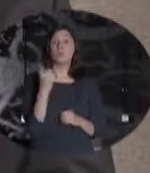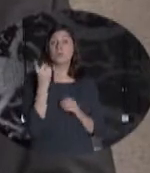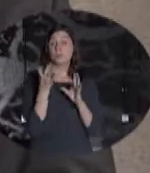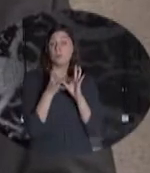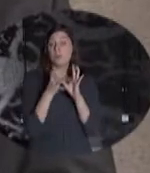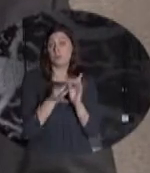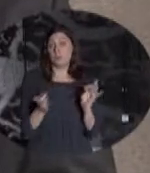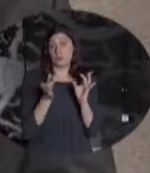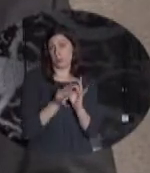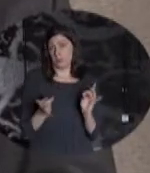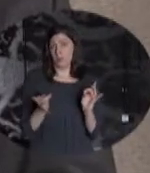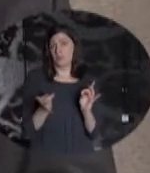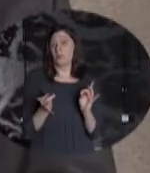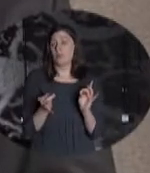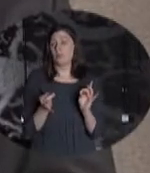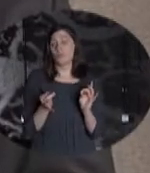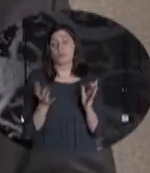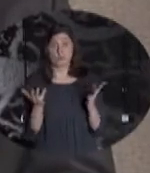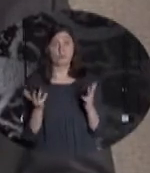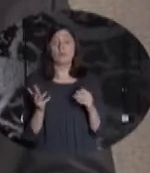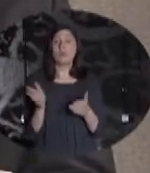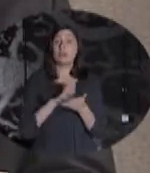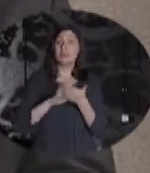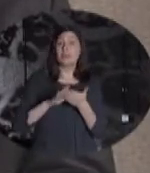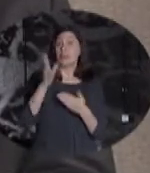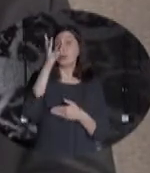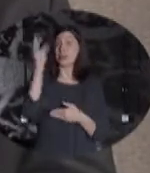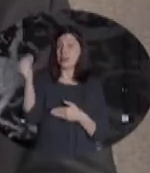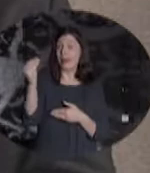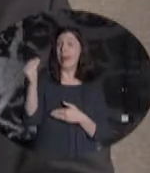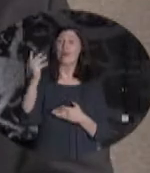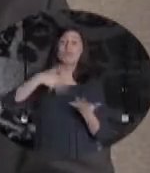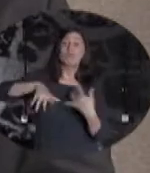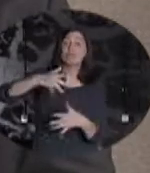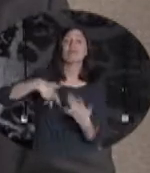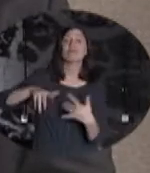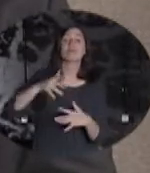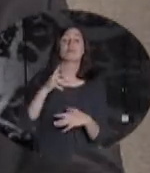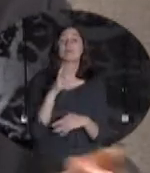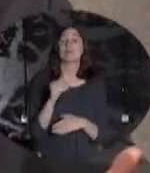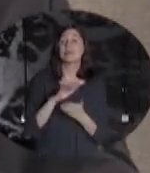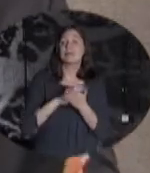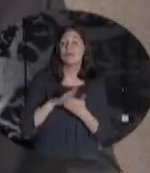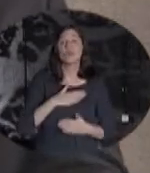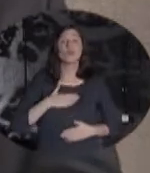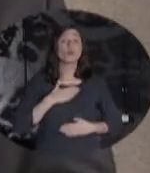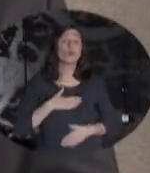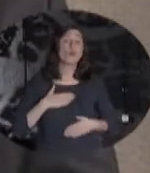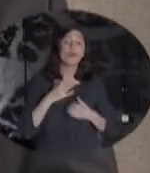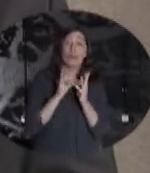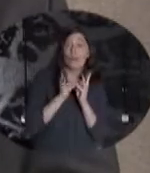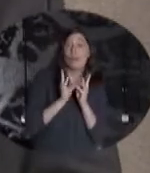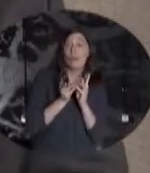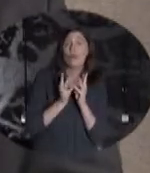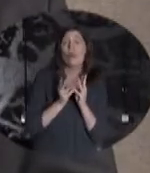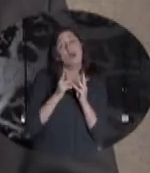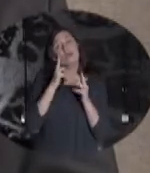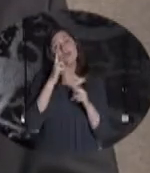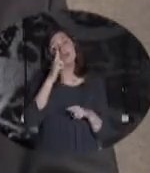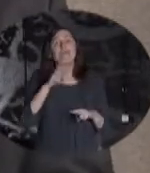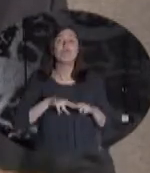about, you know, it's nice to be outside and it's nice to enjoy the weather and have